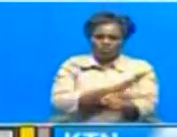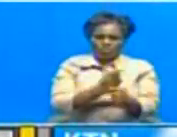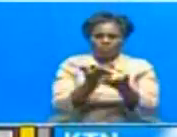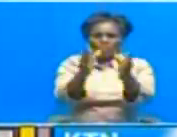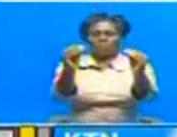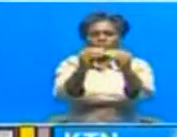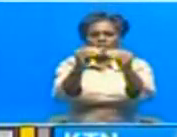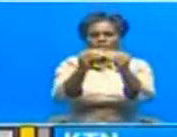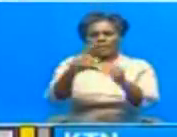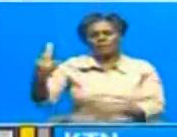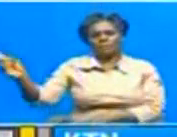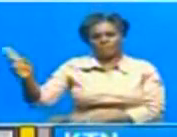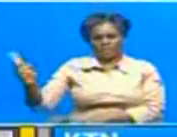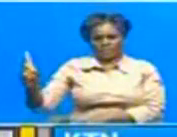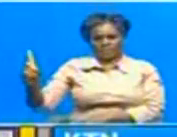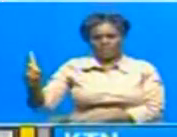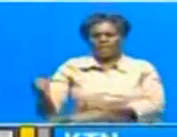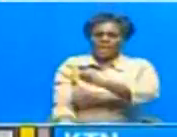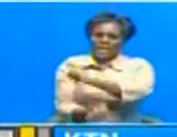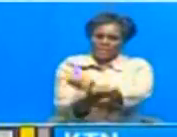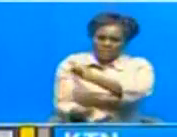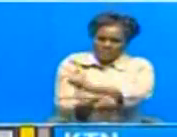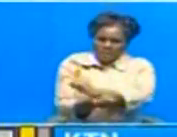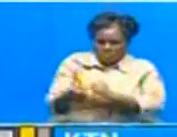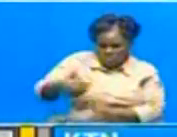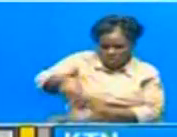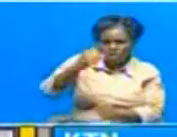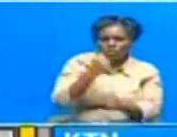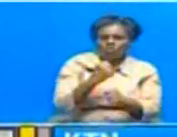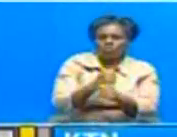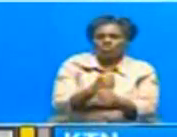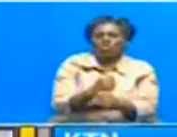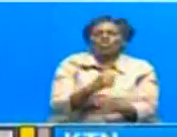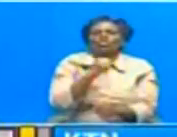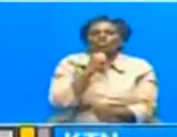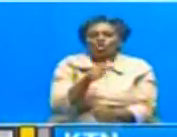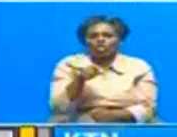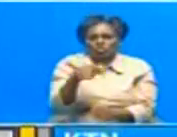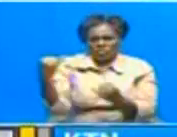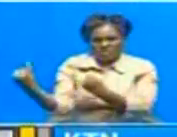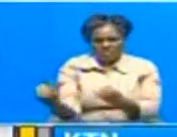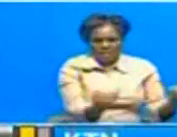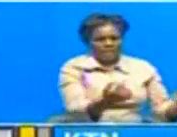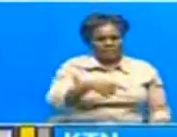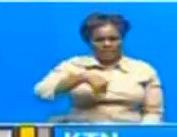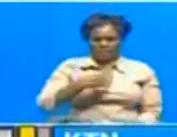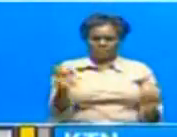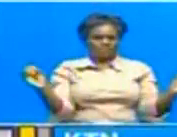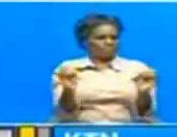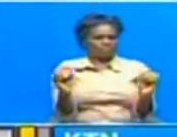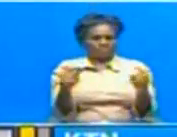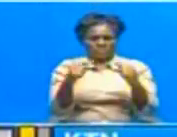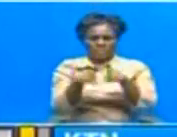meet the president and brief him on what you are doing, but you don't see it necessary to invite us as